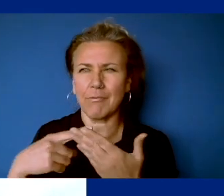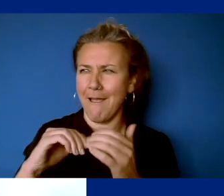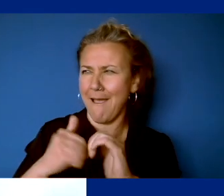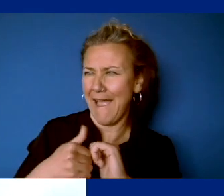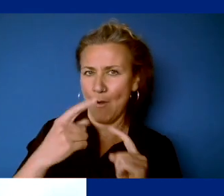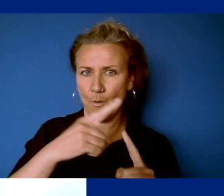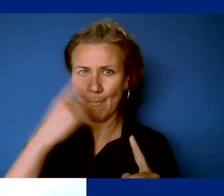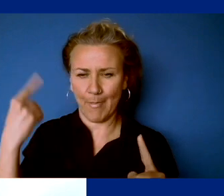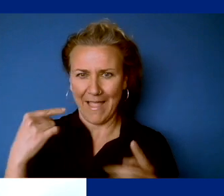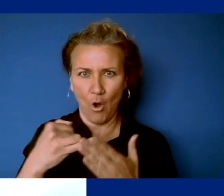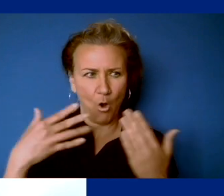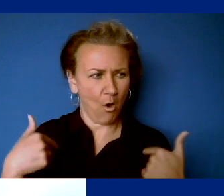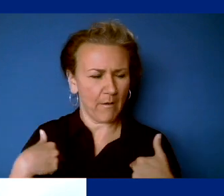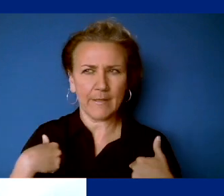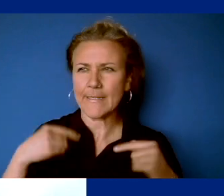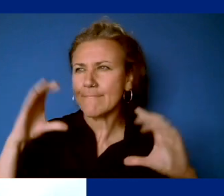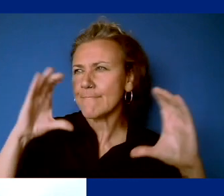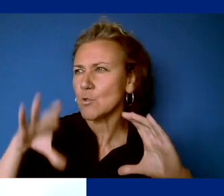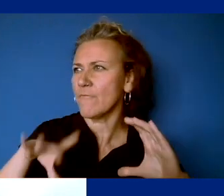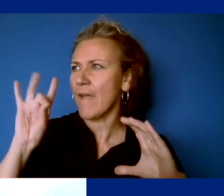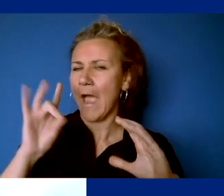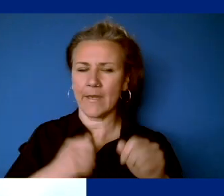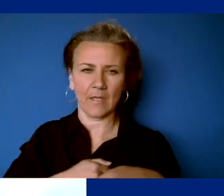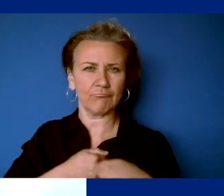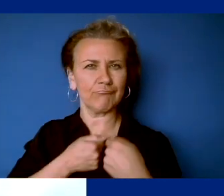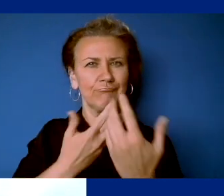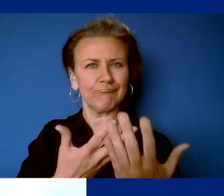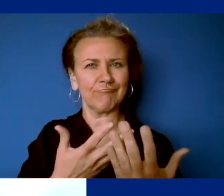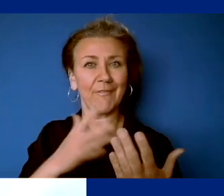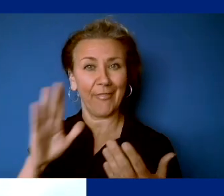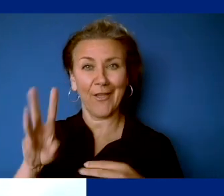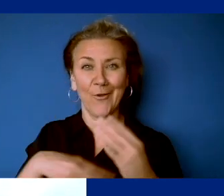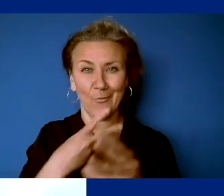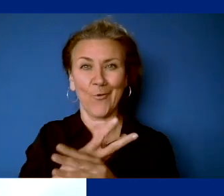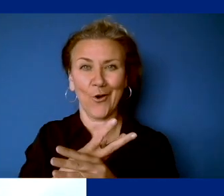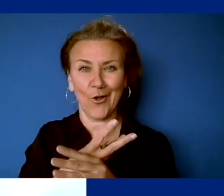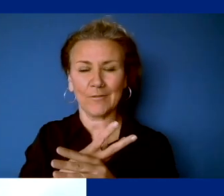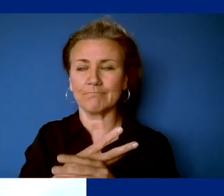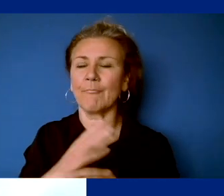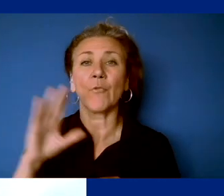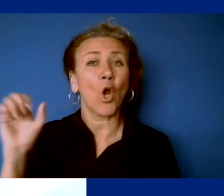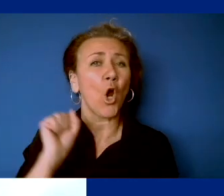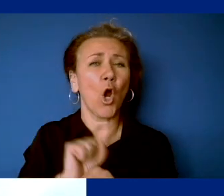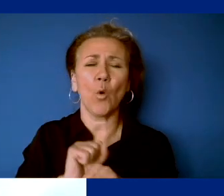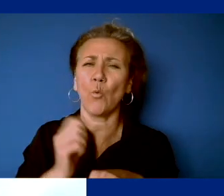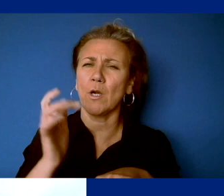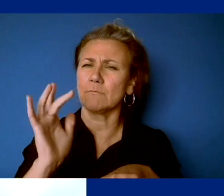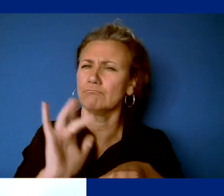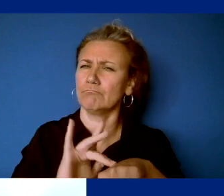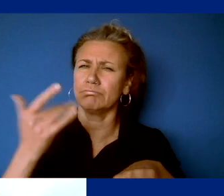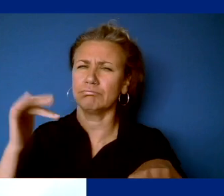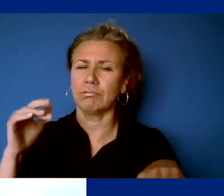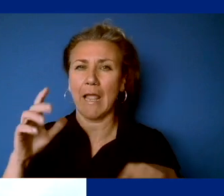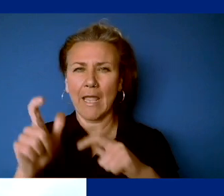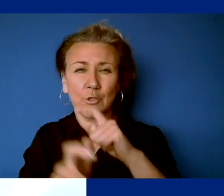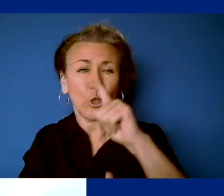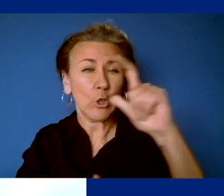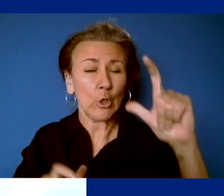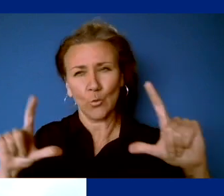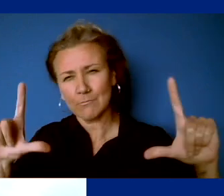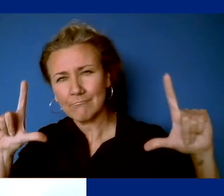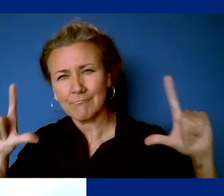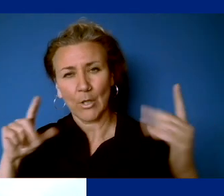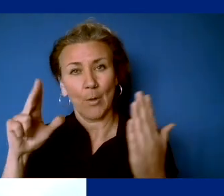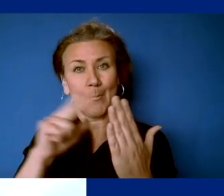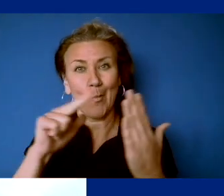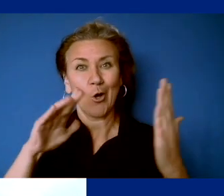seek to define and defy the world. Jordan has attracted widespread acclaim for her illuminating and colossal portraits